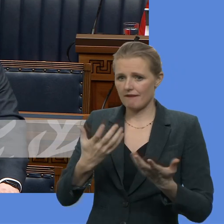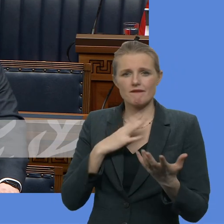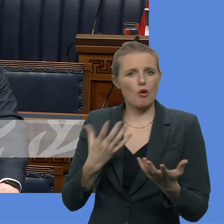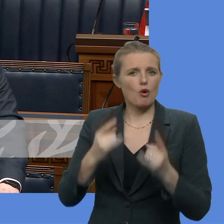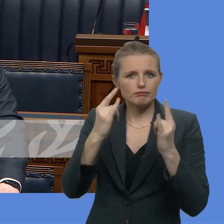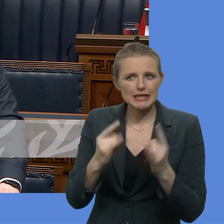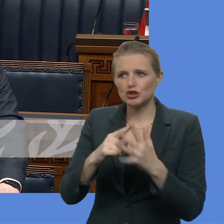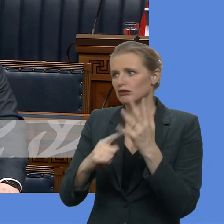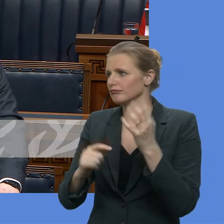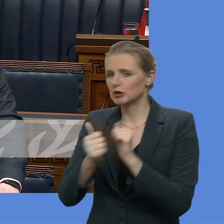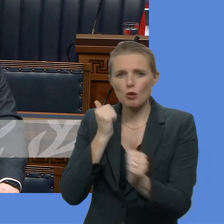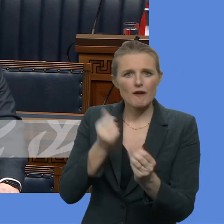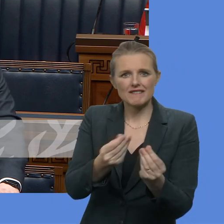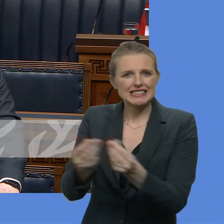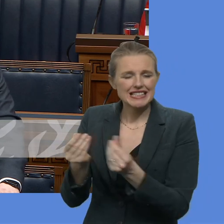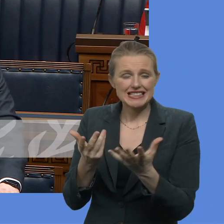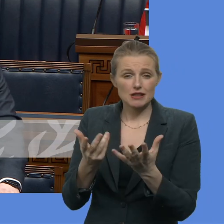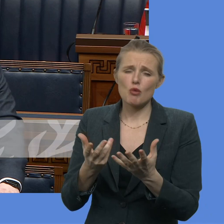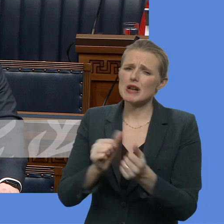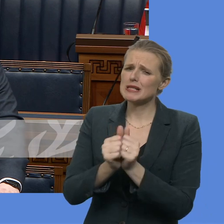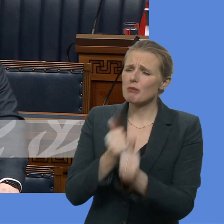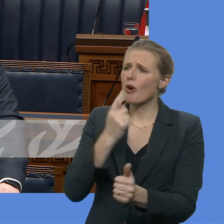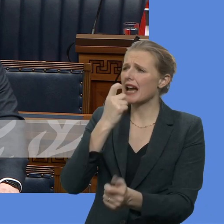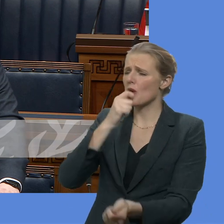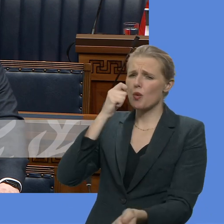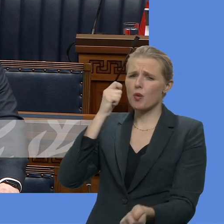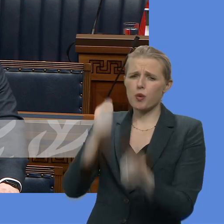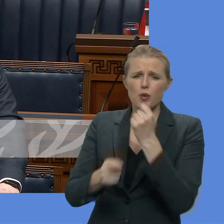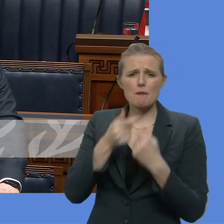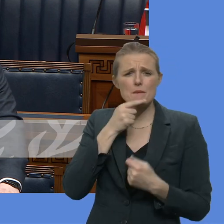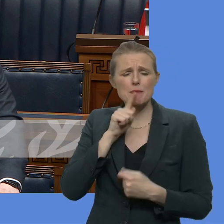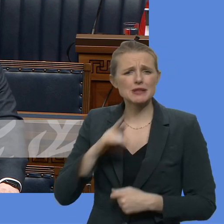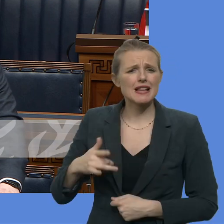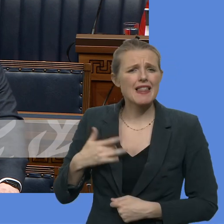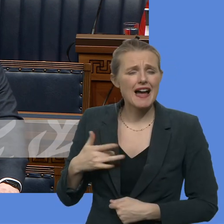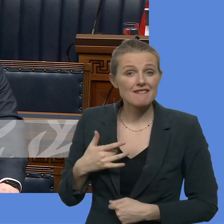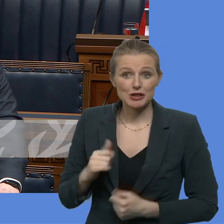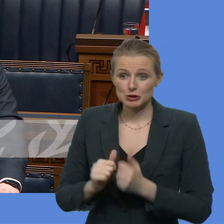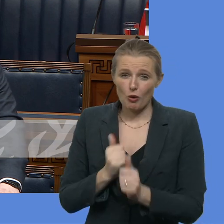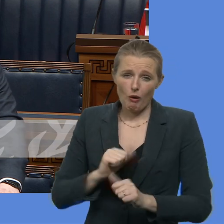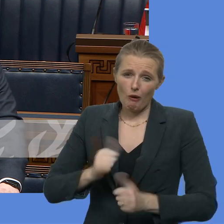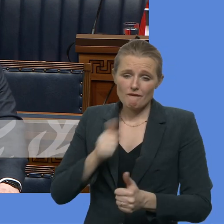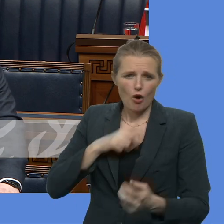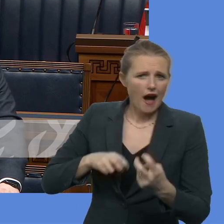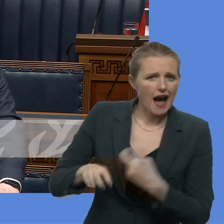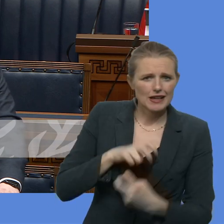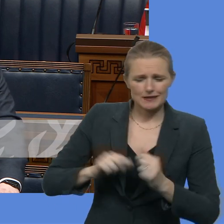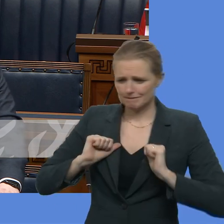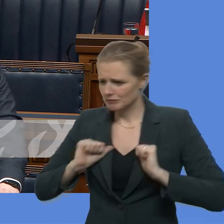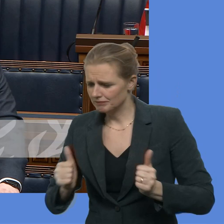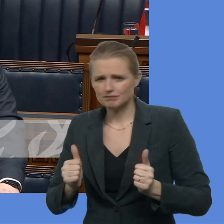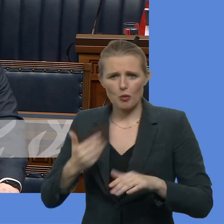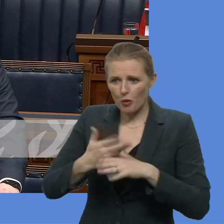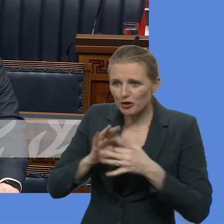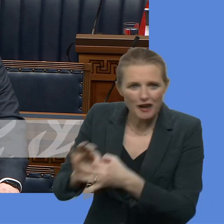I believe that sport has the power to be transformational. I think that sport gets more people active, gets more people working together,